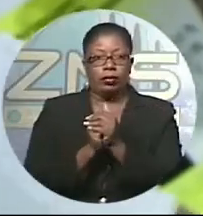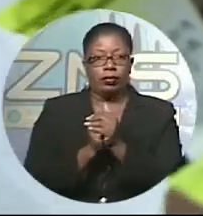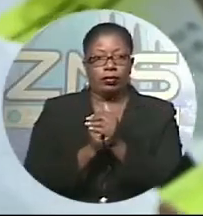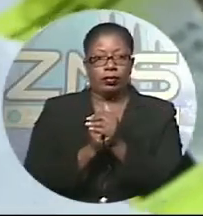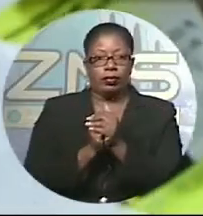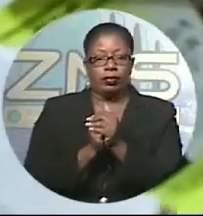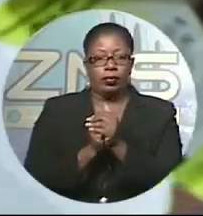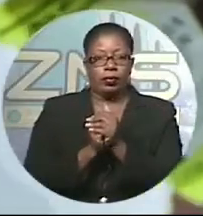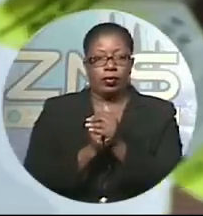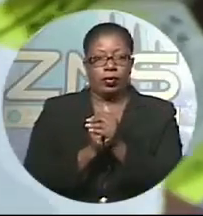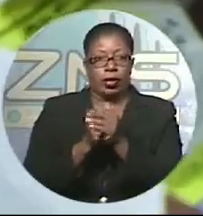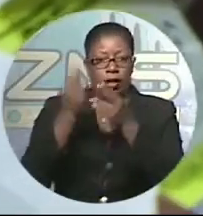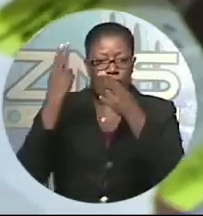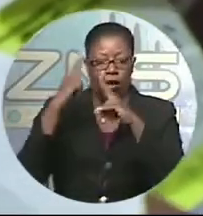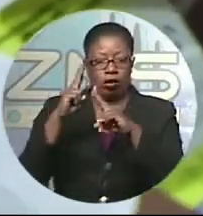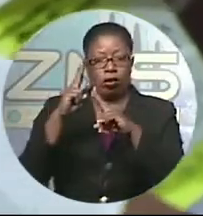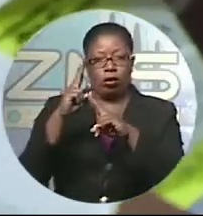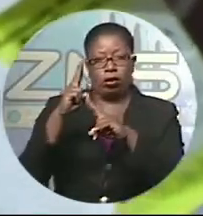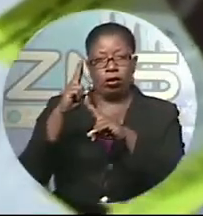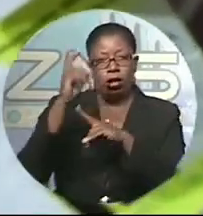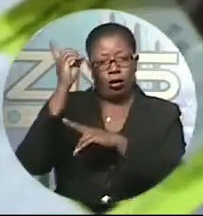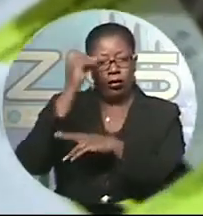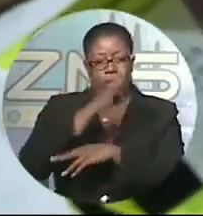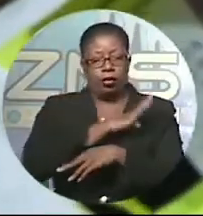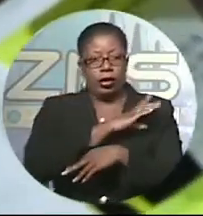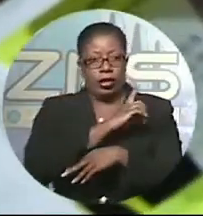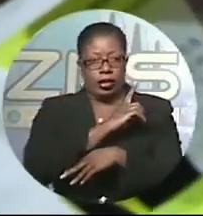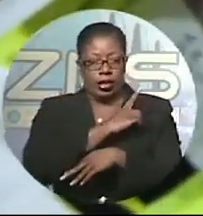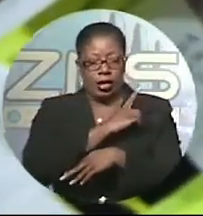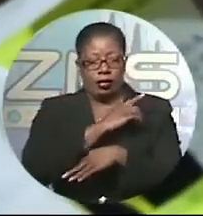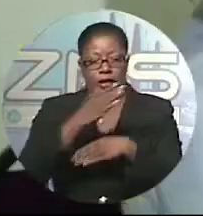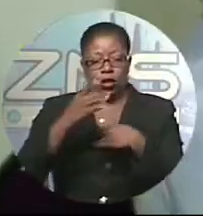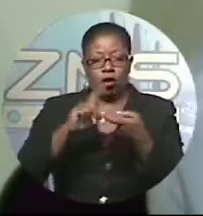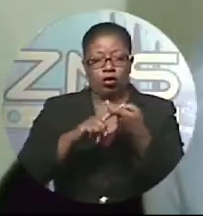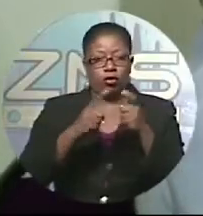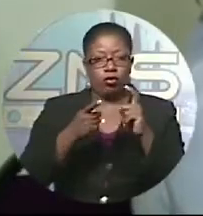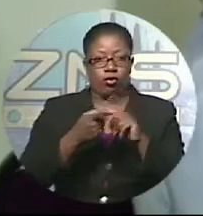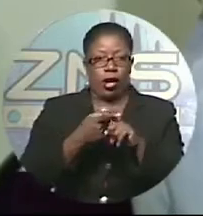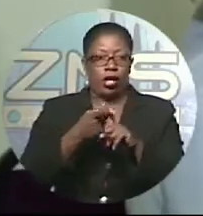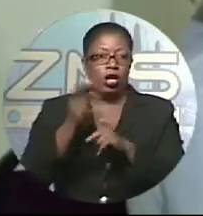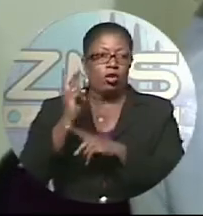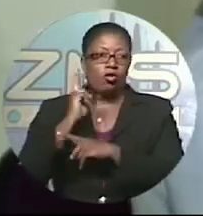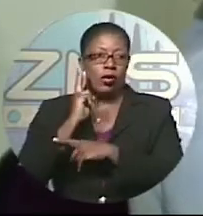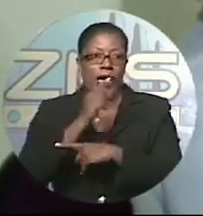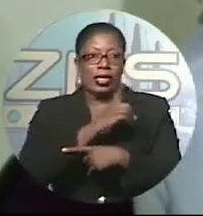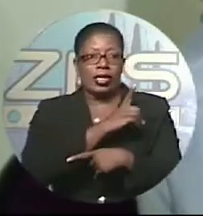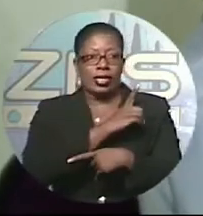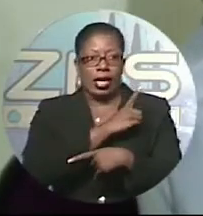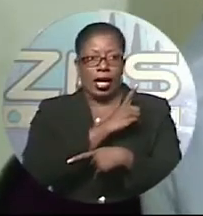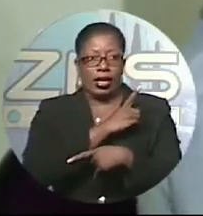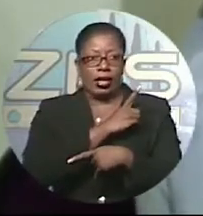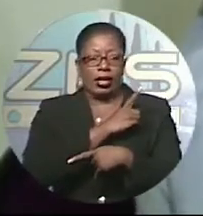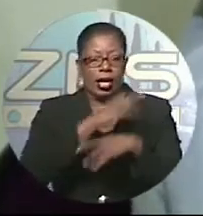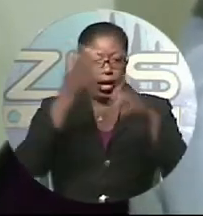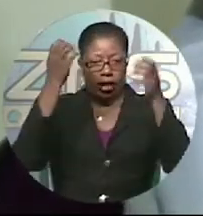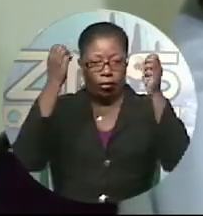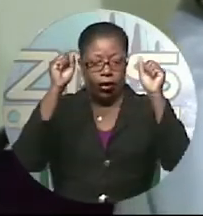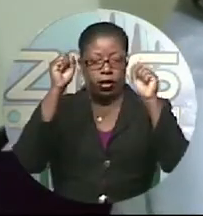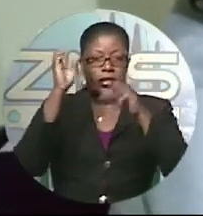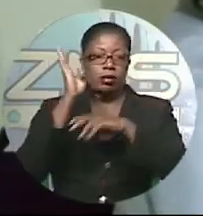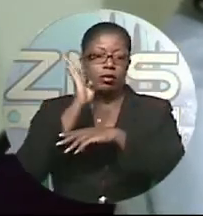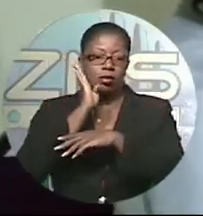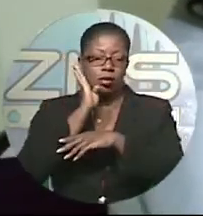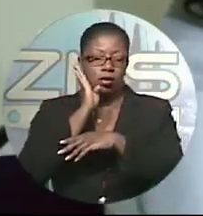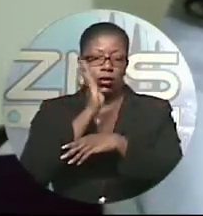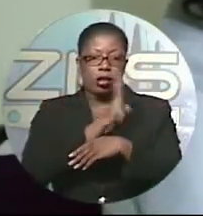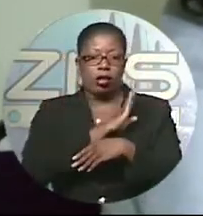Deputy Prime Minister, the Honorable Philip Davis, former parliamentarian and close friend Rubianne Darling, and Bahamas Union of Teachers President Belinda Wilson